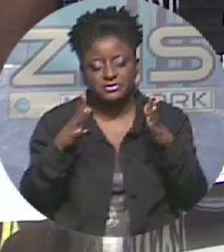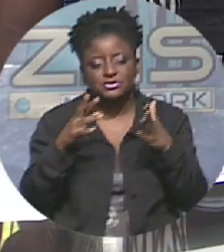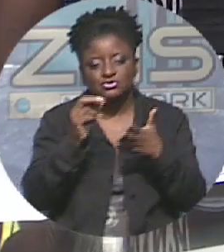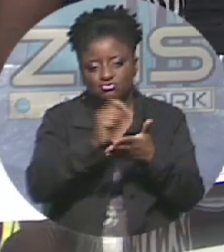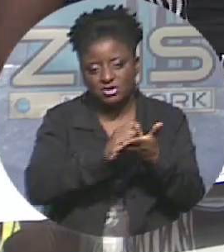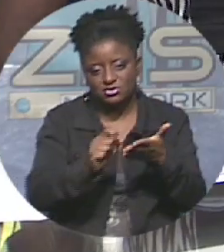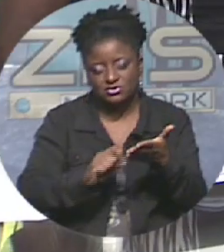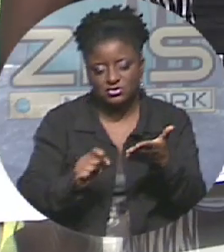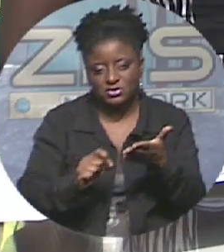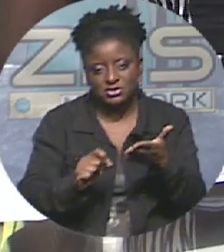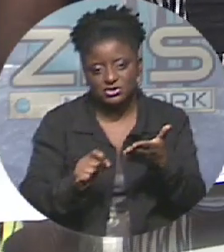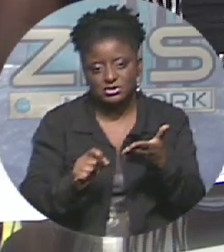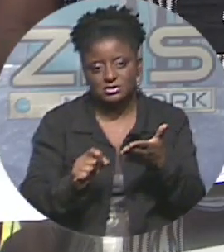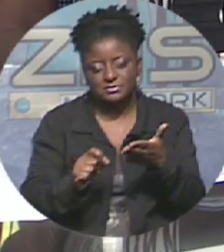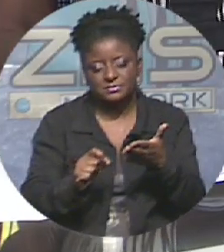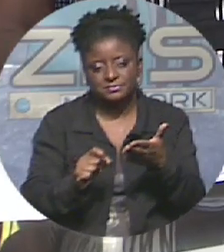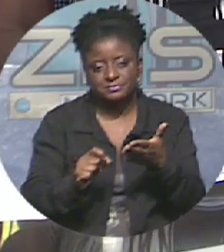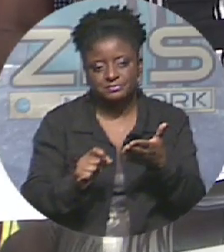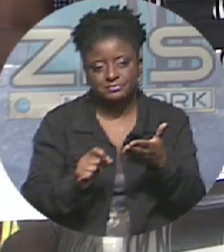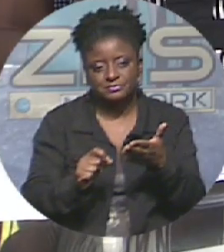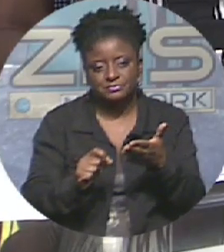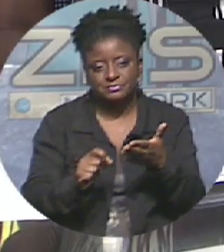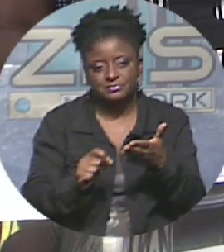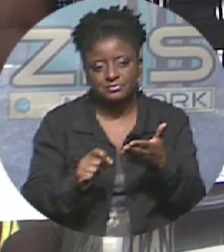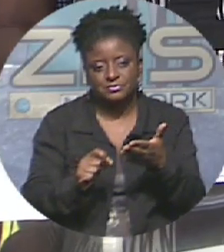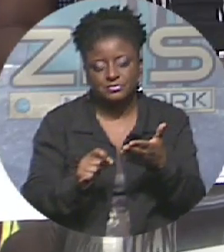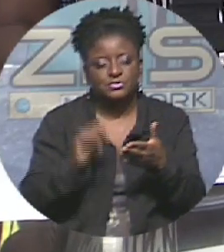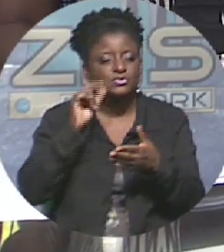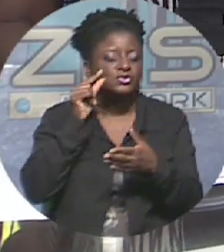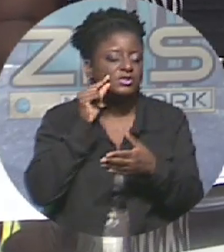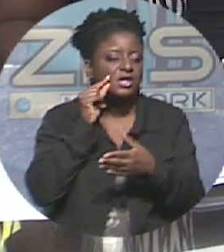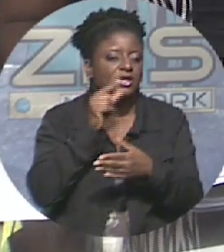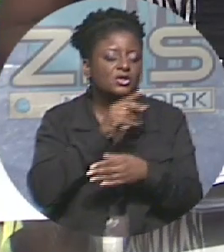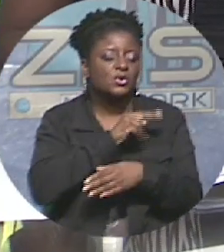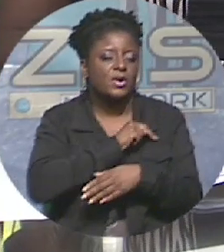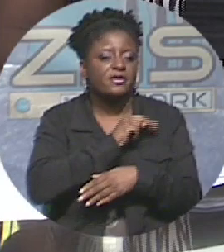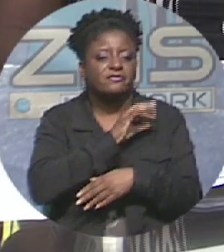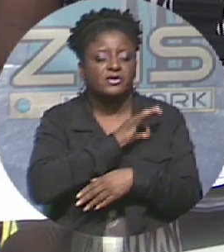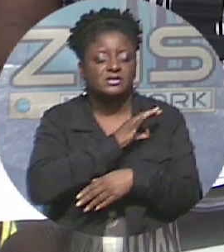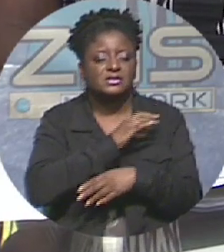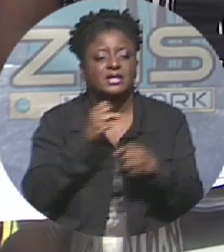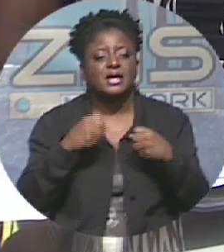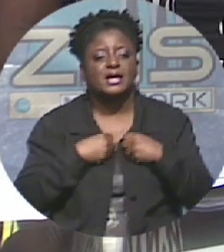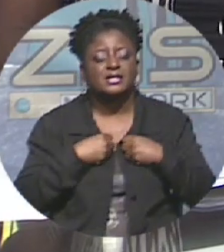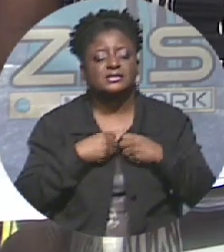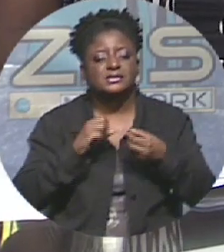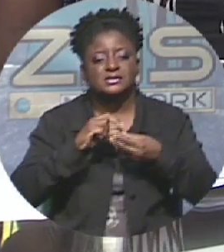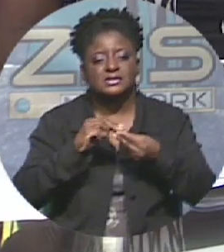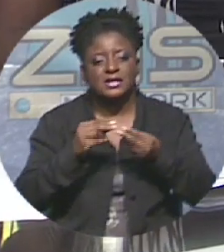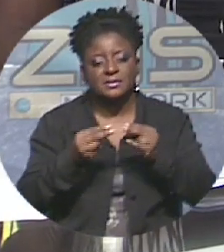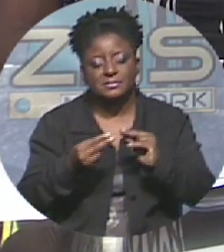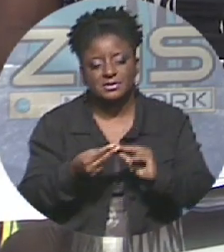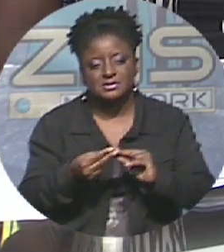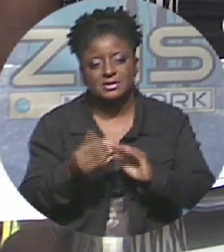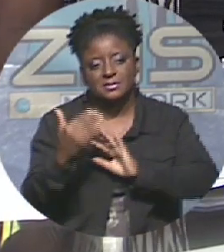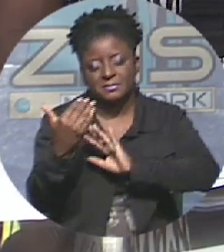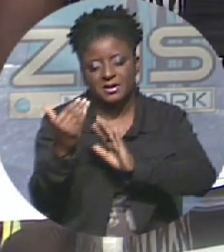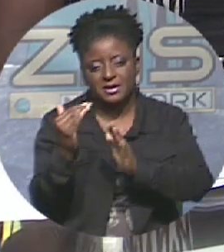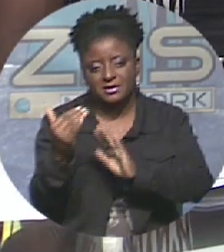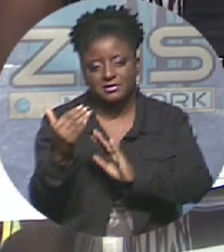the 2017 general election. Janae Noel Ferguson has a breakdown of the numbers as compared to the same period 5 years